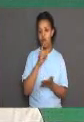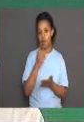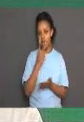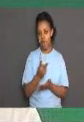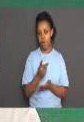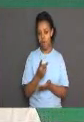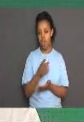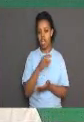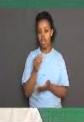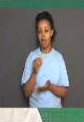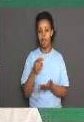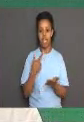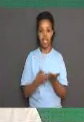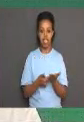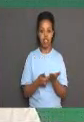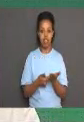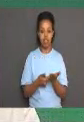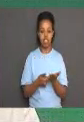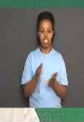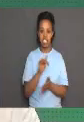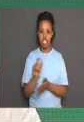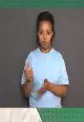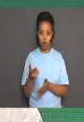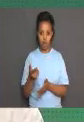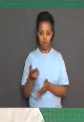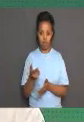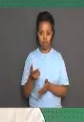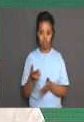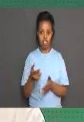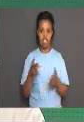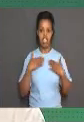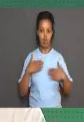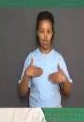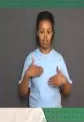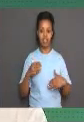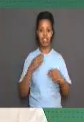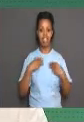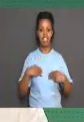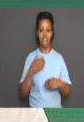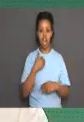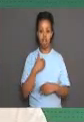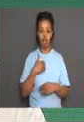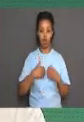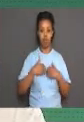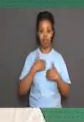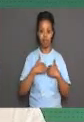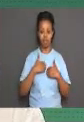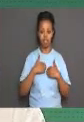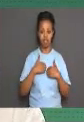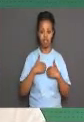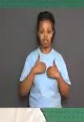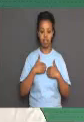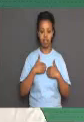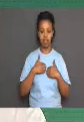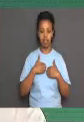Examining and comparing familiar body structures of animals can provide clear